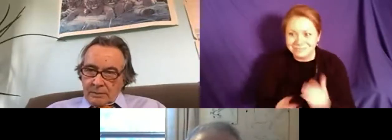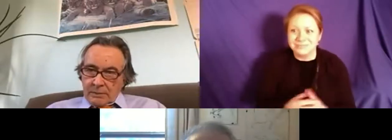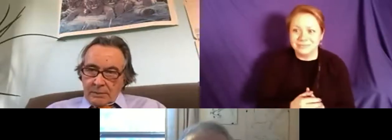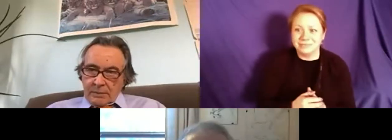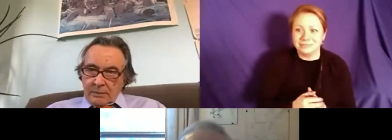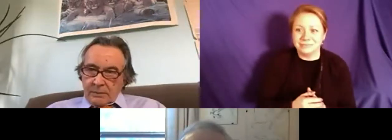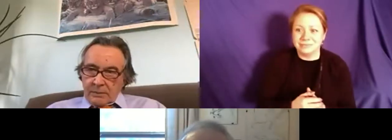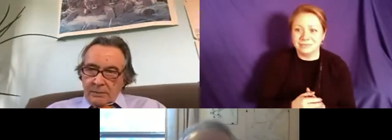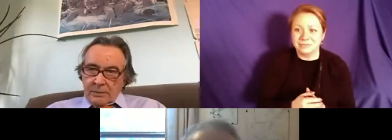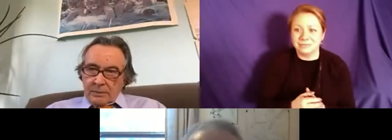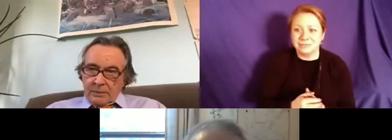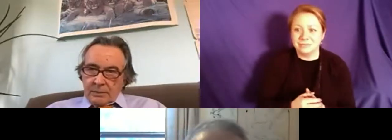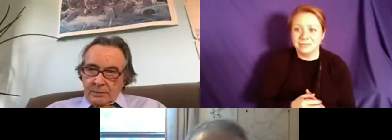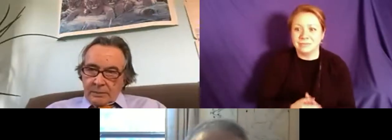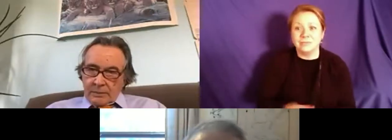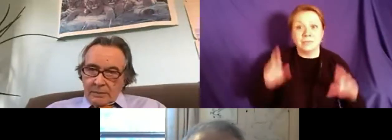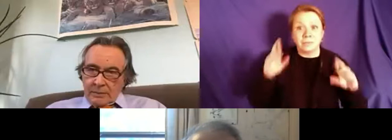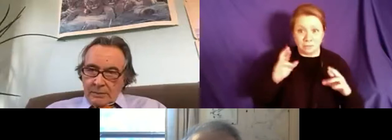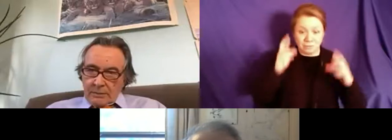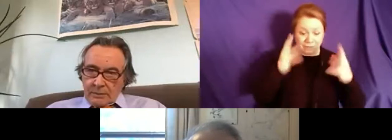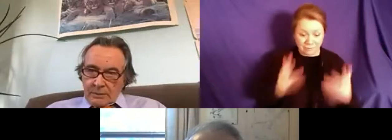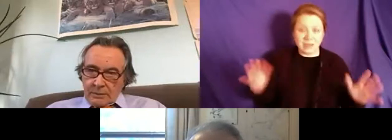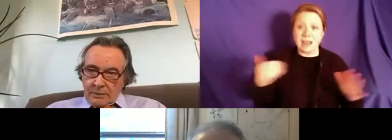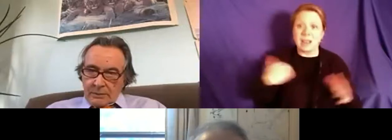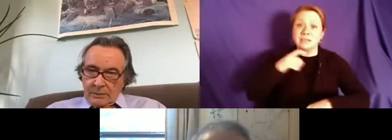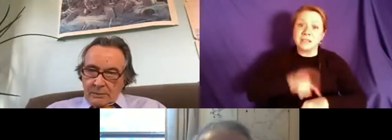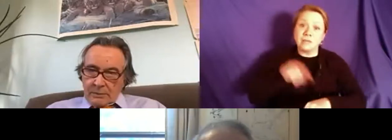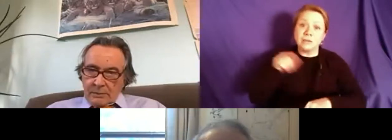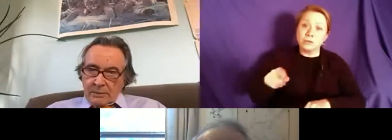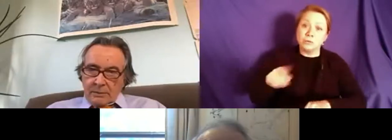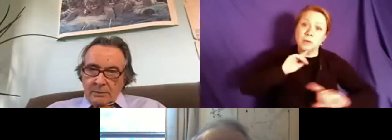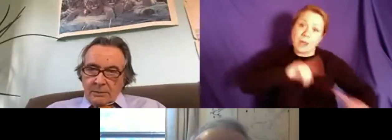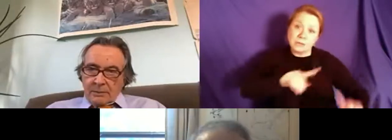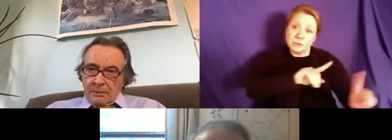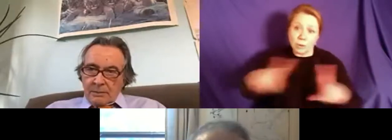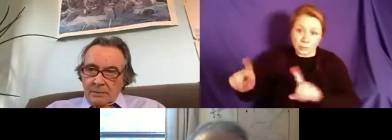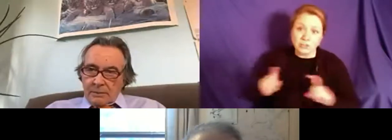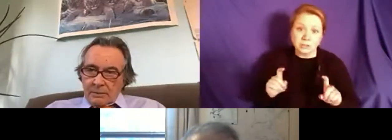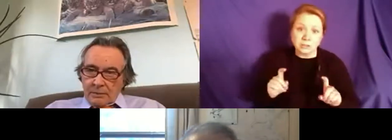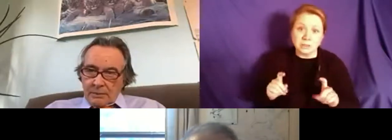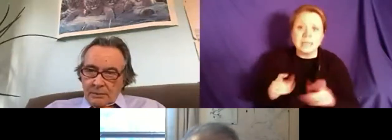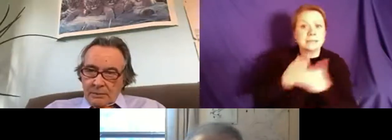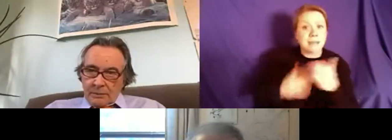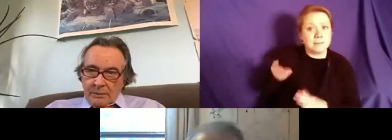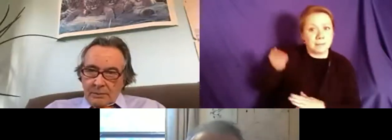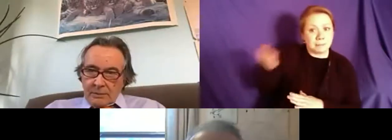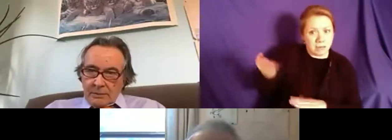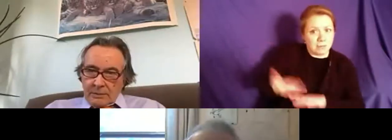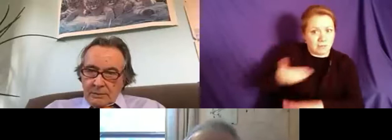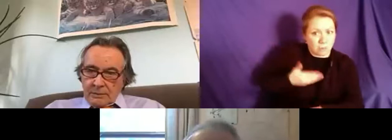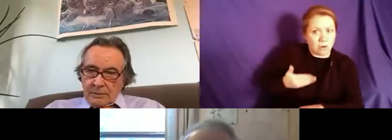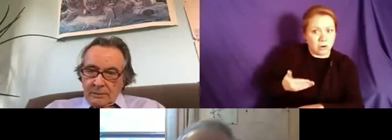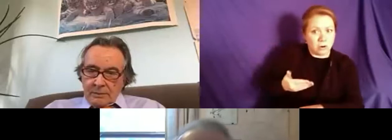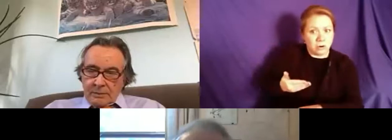We hope that afterwards we've got some time to have you field questions. Some have been submitted in advance